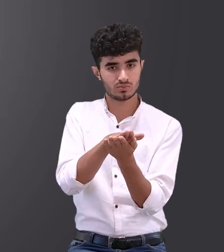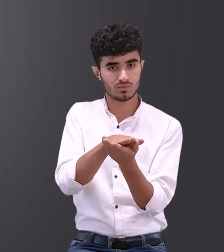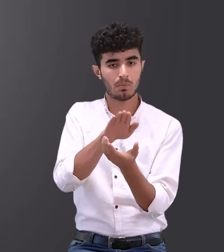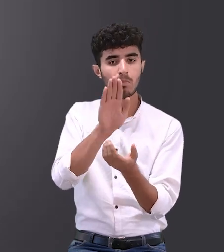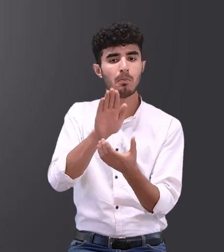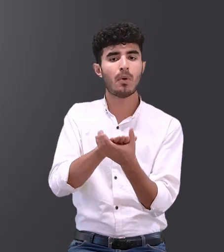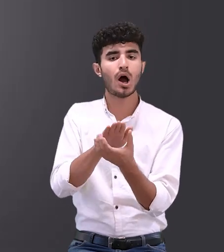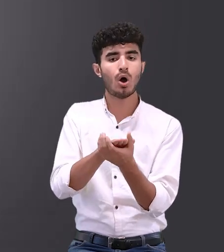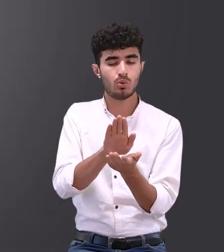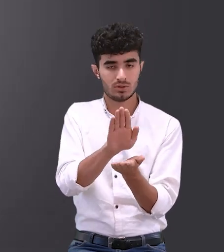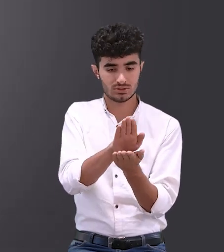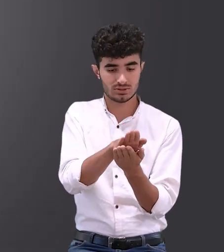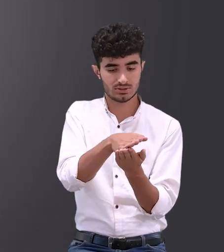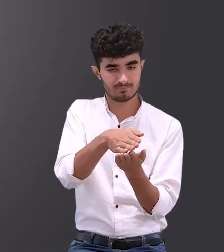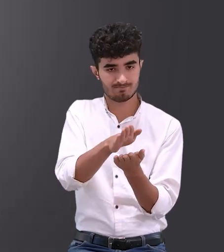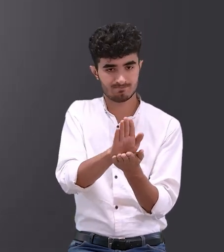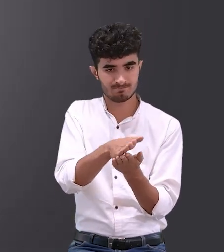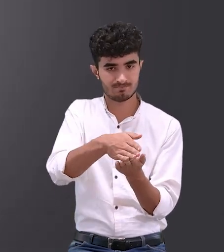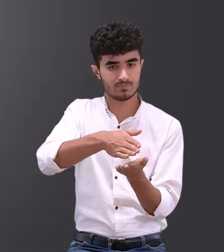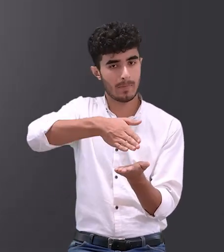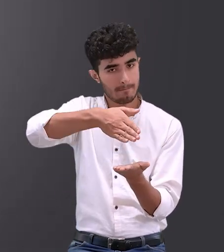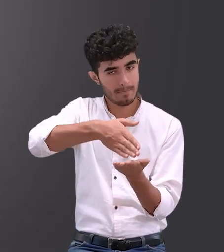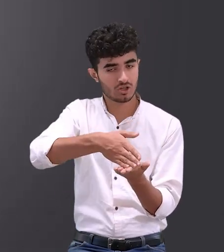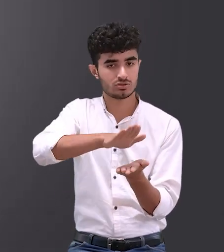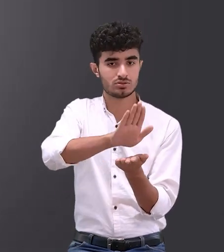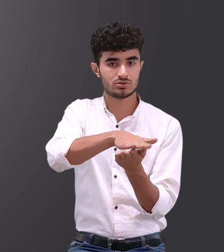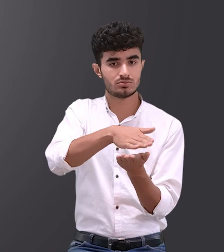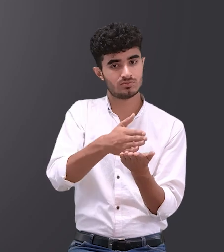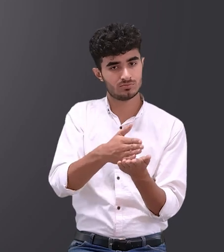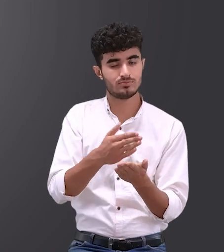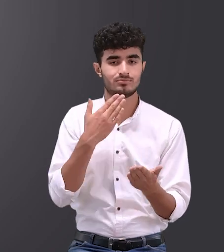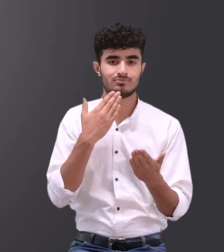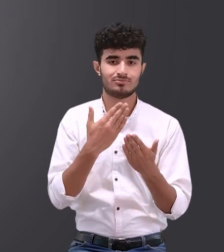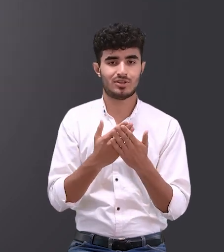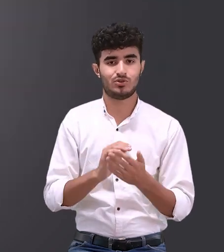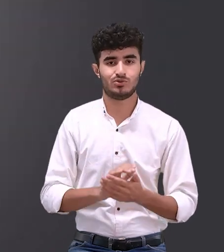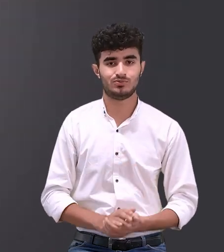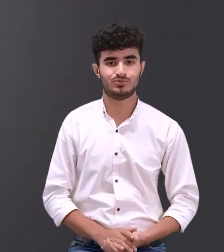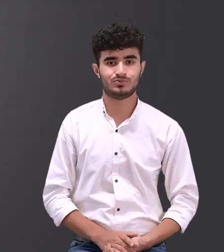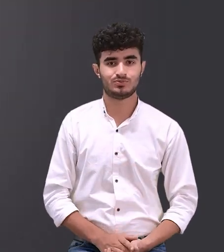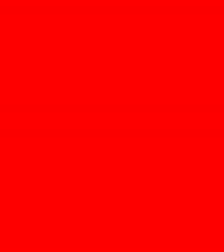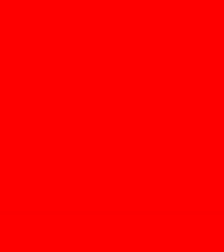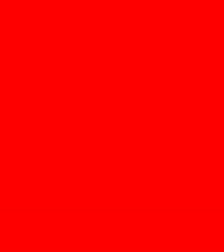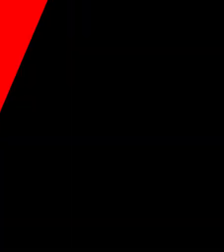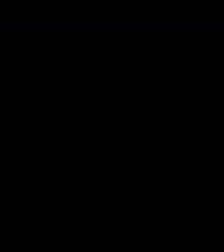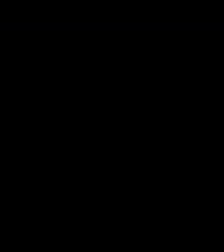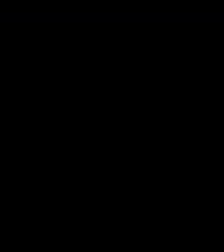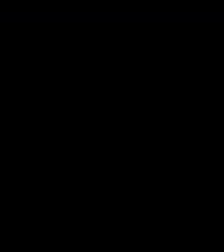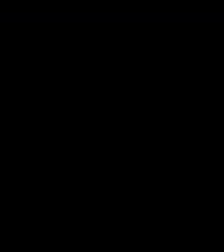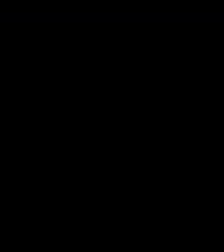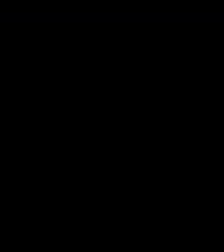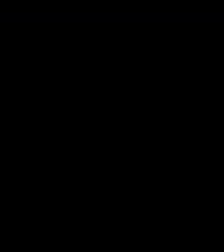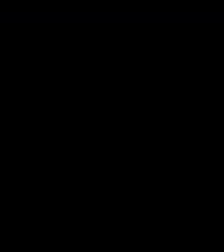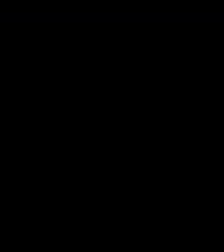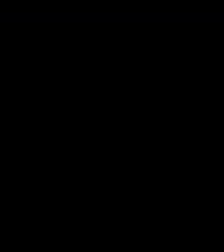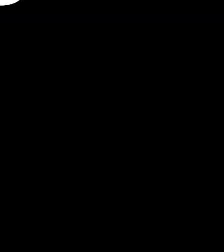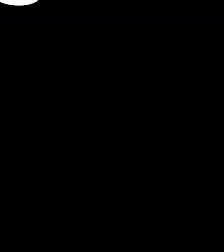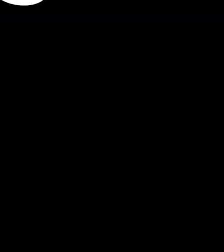is hopefully going to help you improve your quality of life a little bit. Thank you.